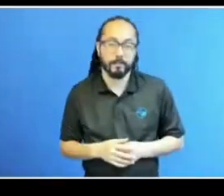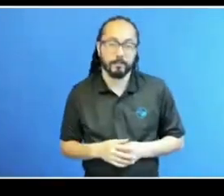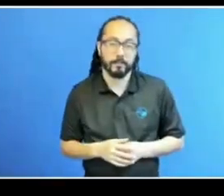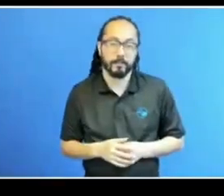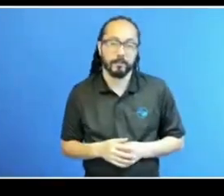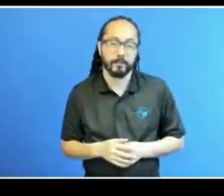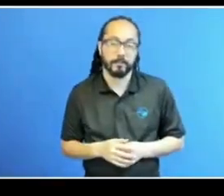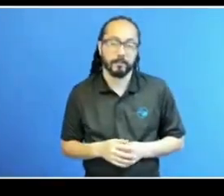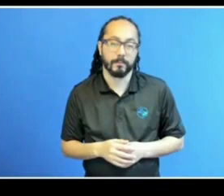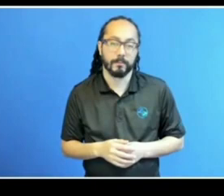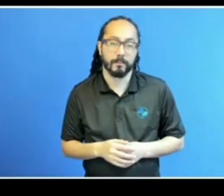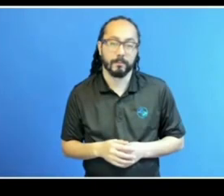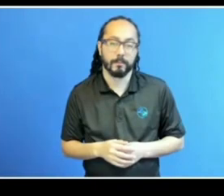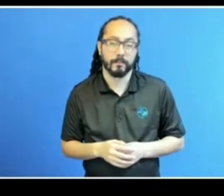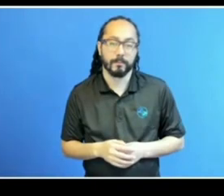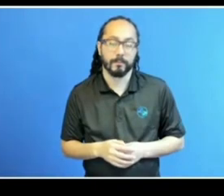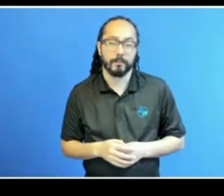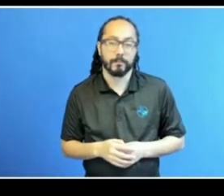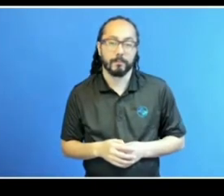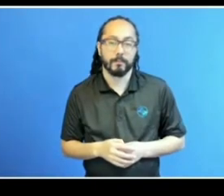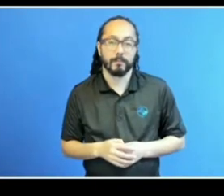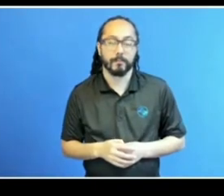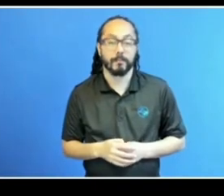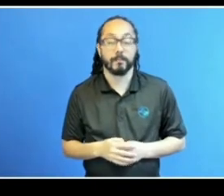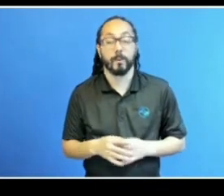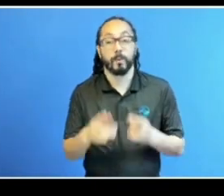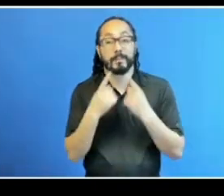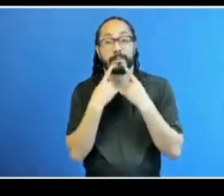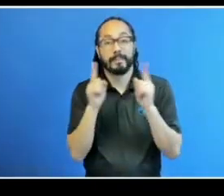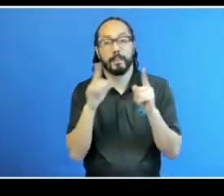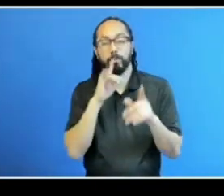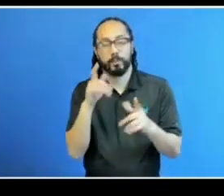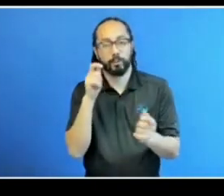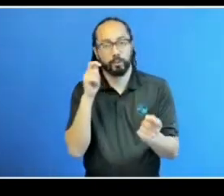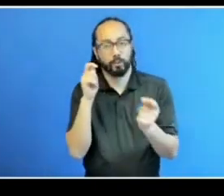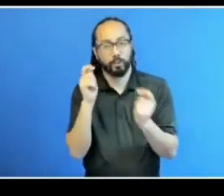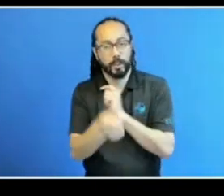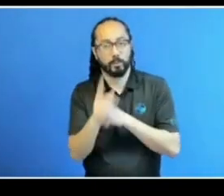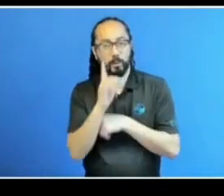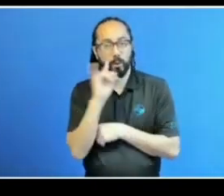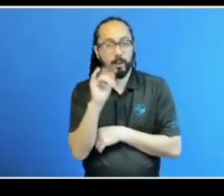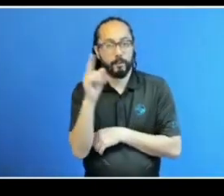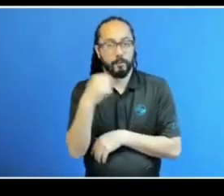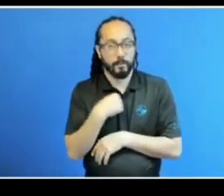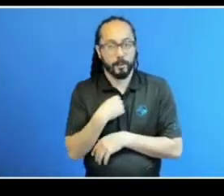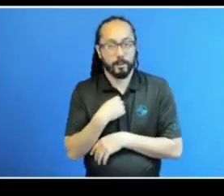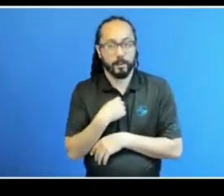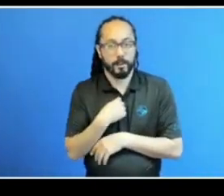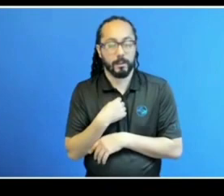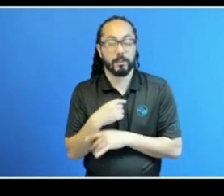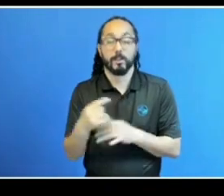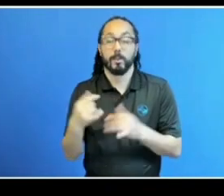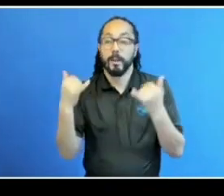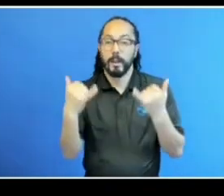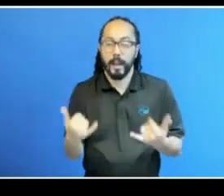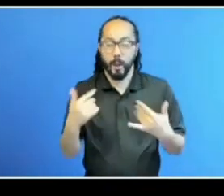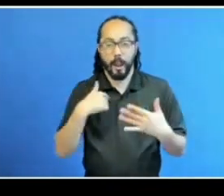Success has also changed what it looks like for me now in my later adult